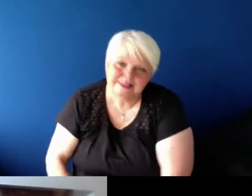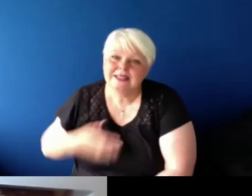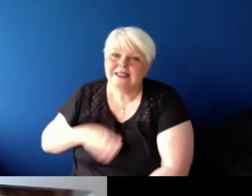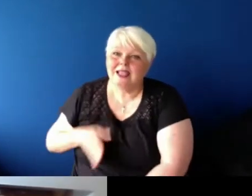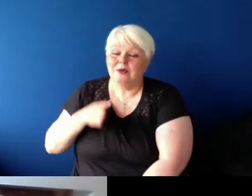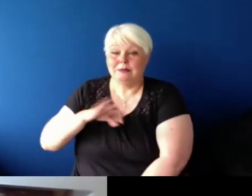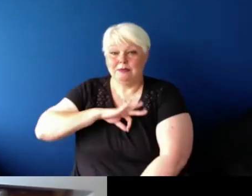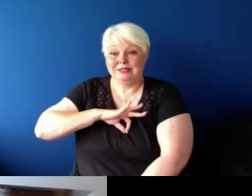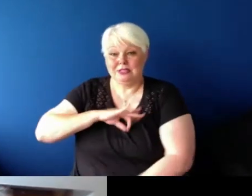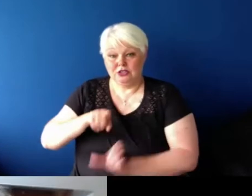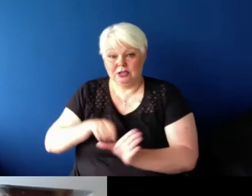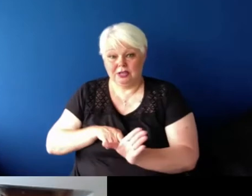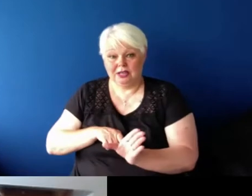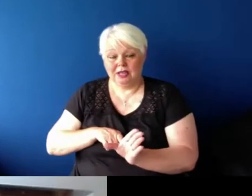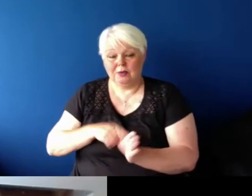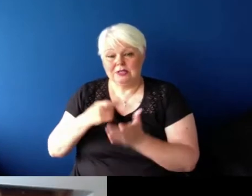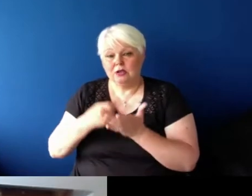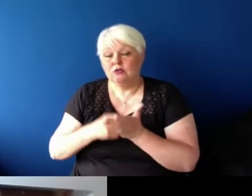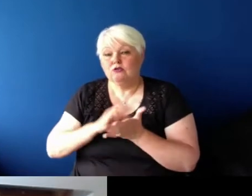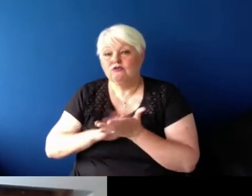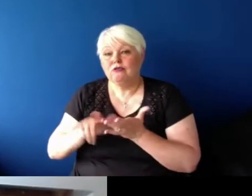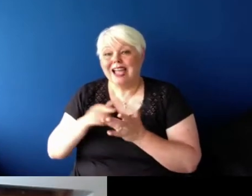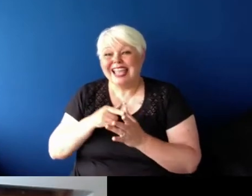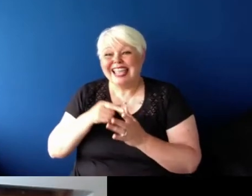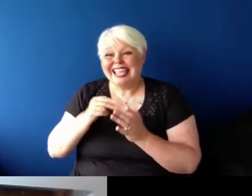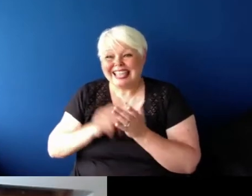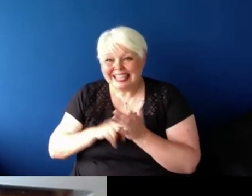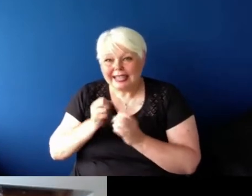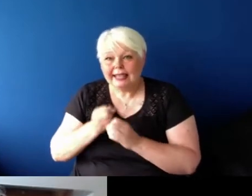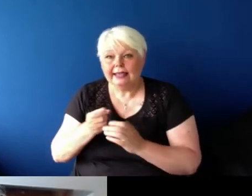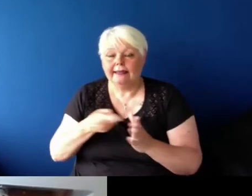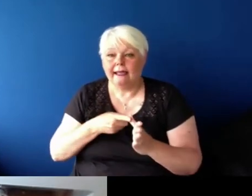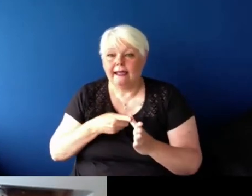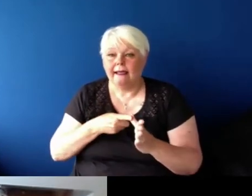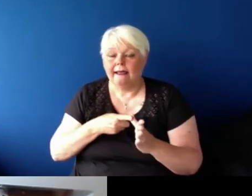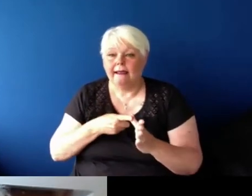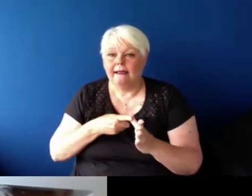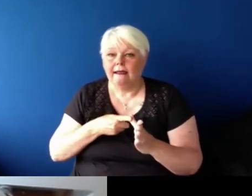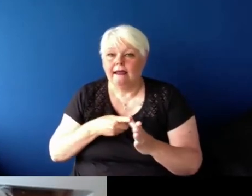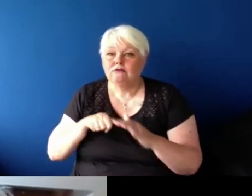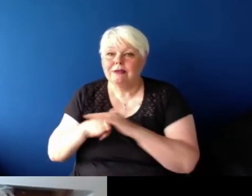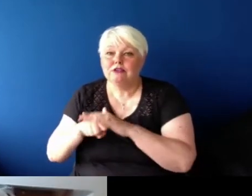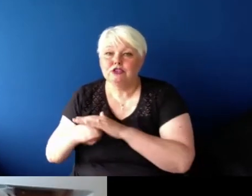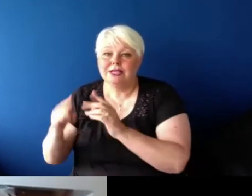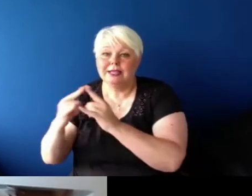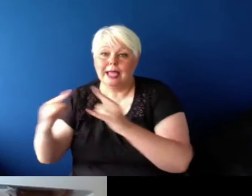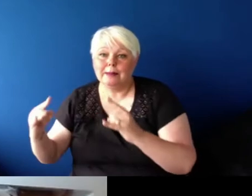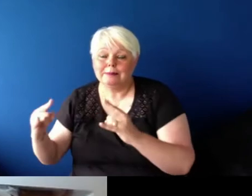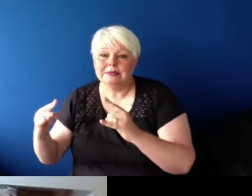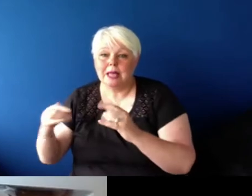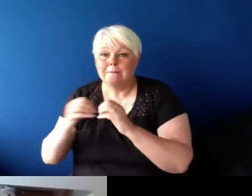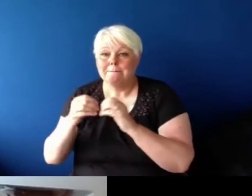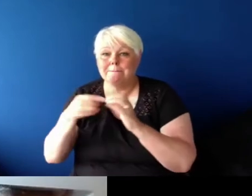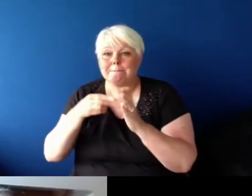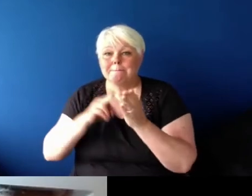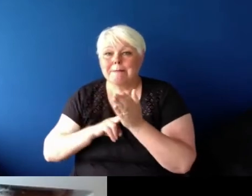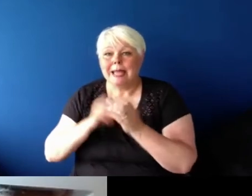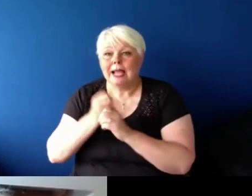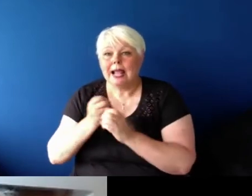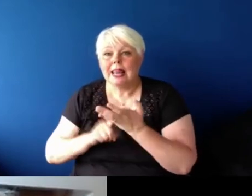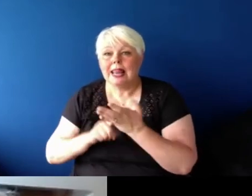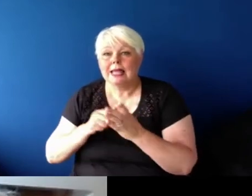presidential year, I went to the Rohingya refugee camps in Bangladesh. And I sat with some